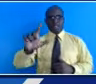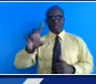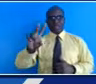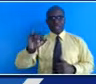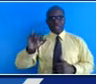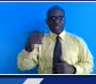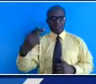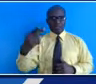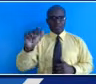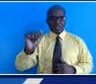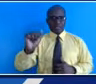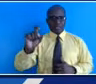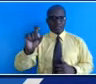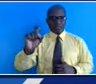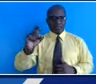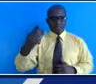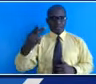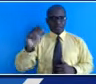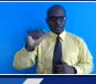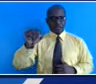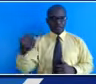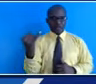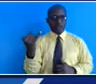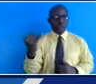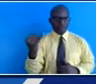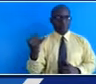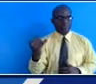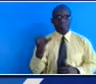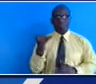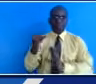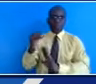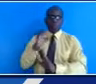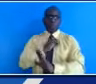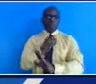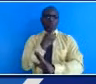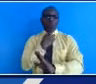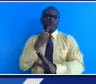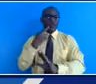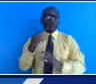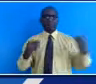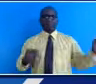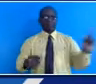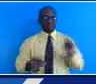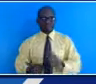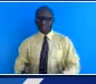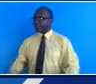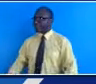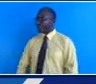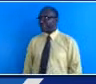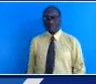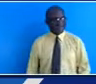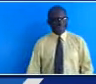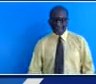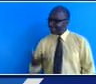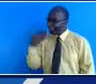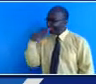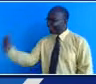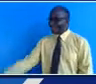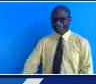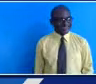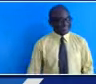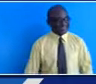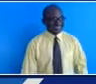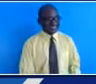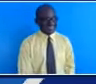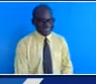Thank you, County Executive, and everybody else who's put this all together and put forth all the effort. And it's so nice to be here,